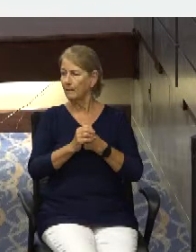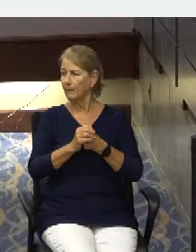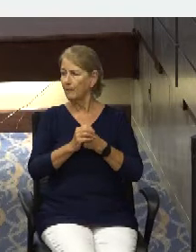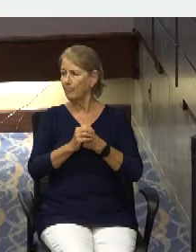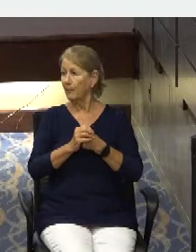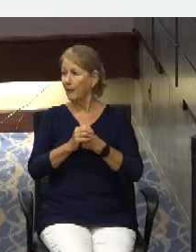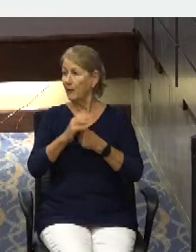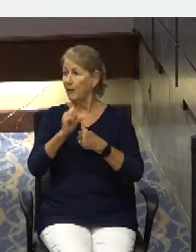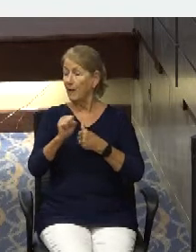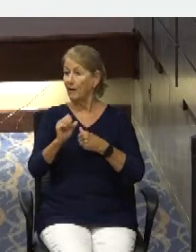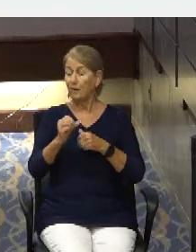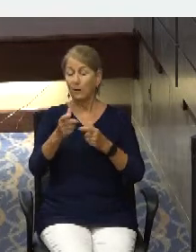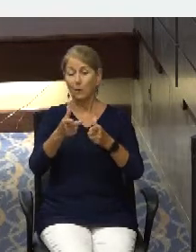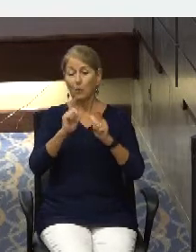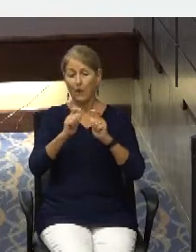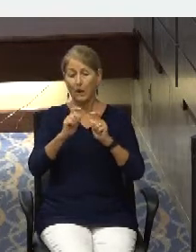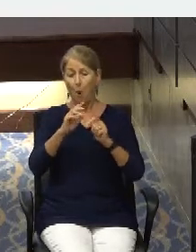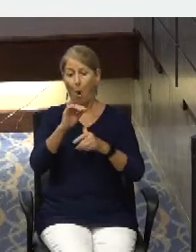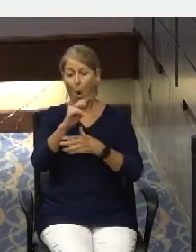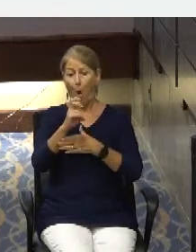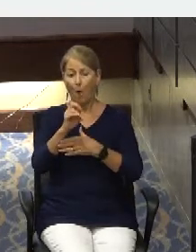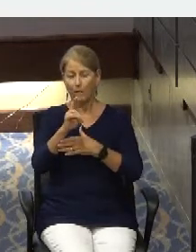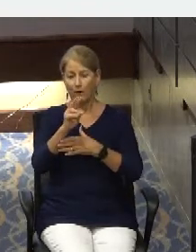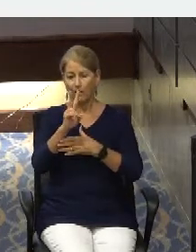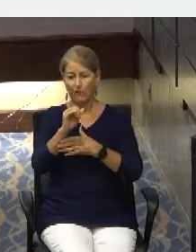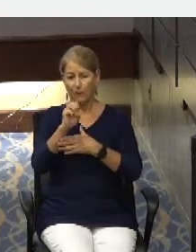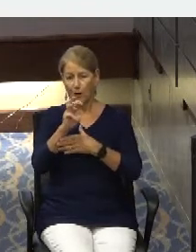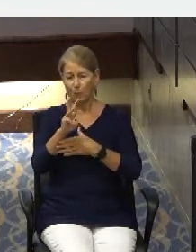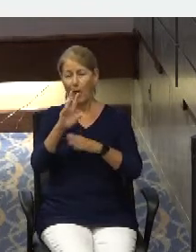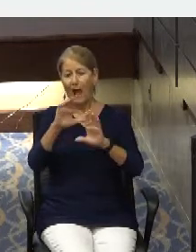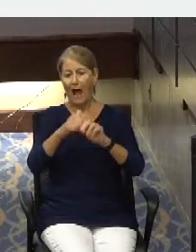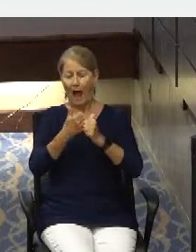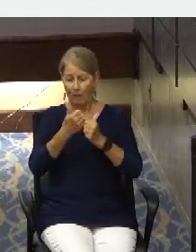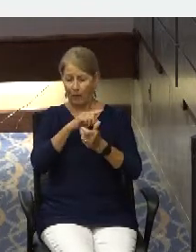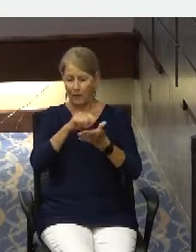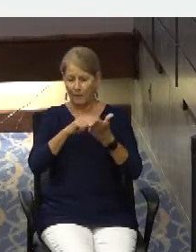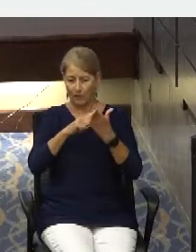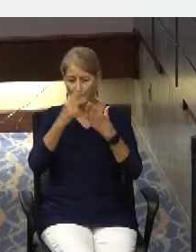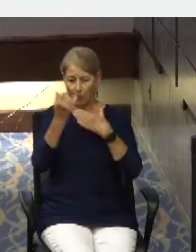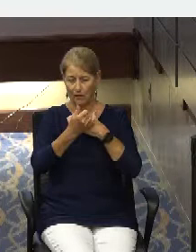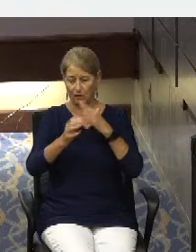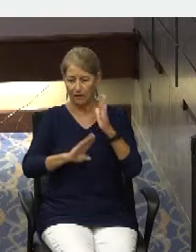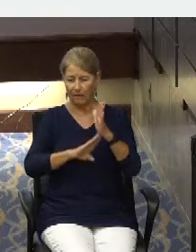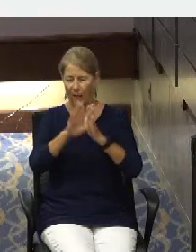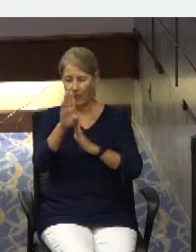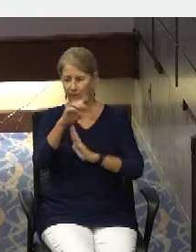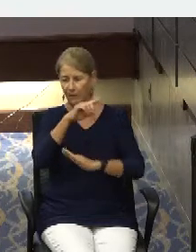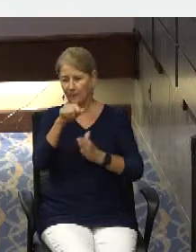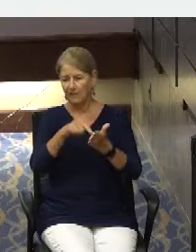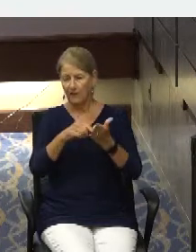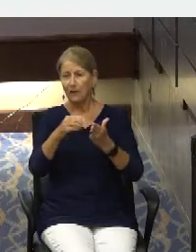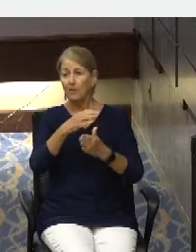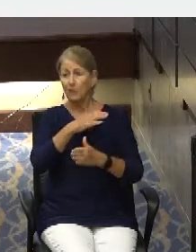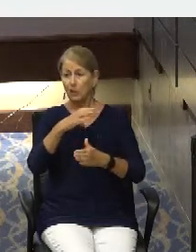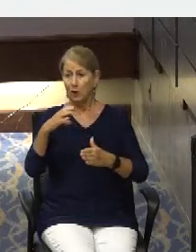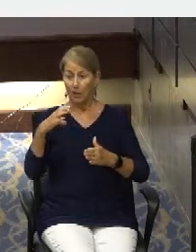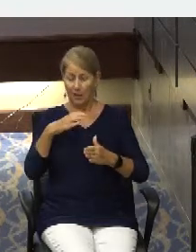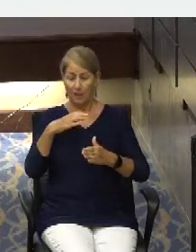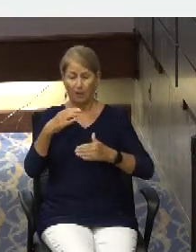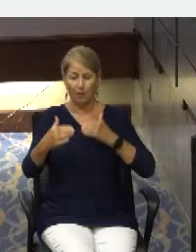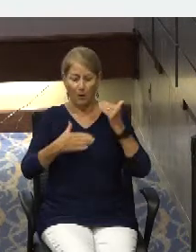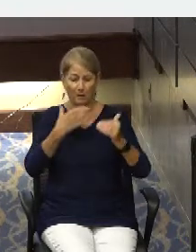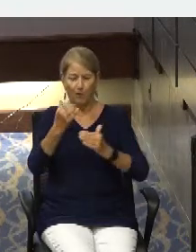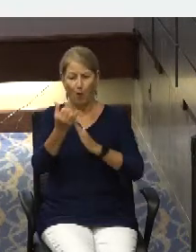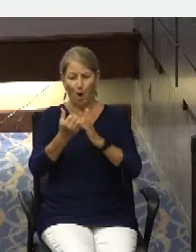So as a quick overview of how this project has developed, Creative Waco was invited to administer the commissioning process for artworks to be installed